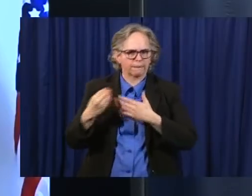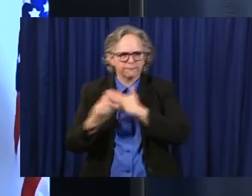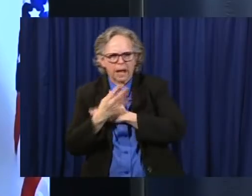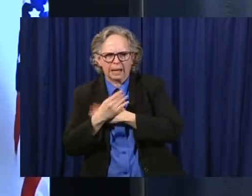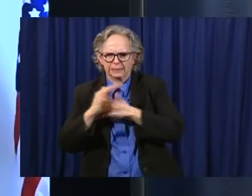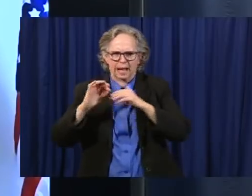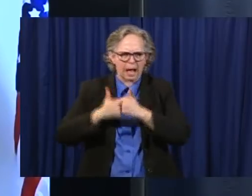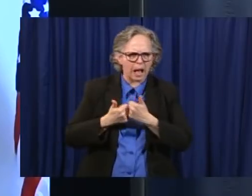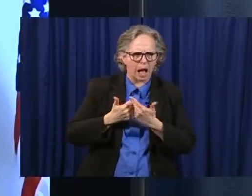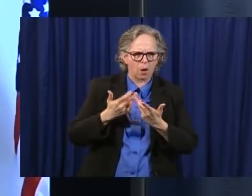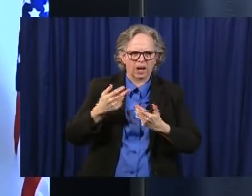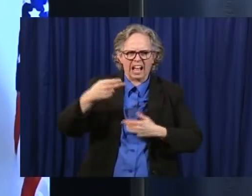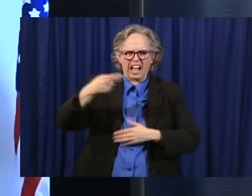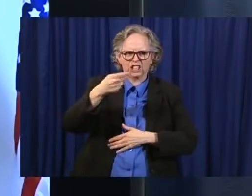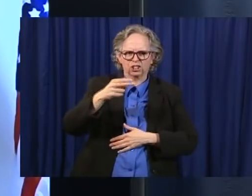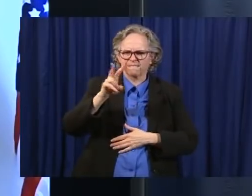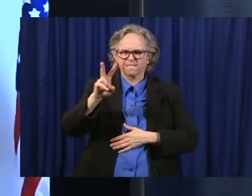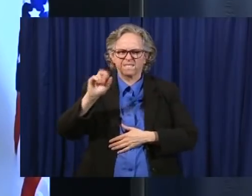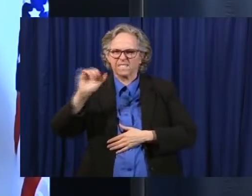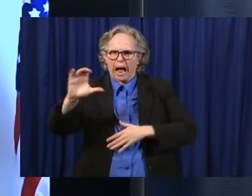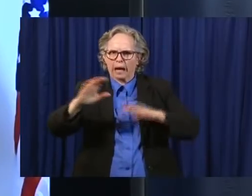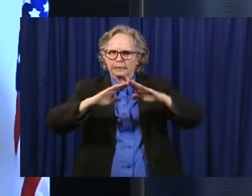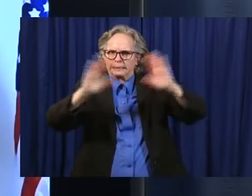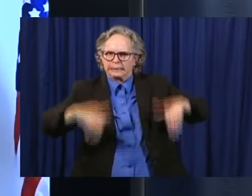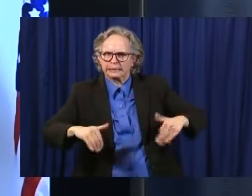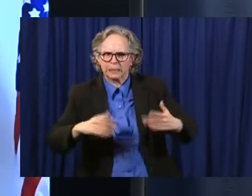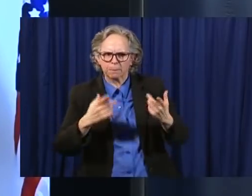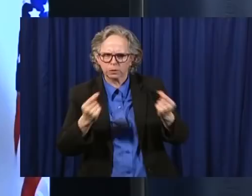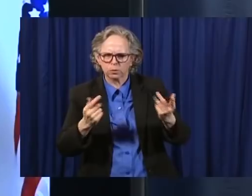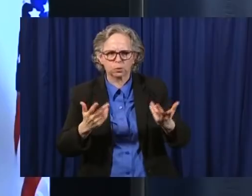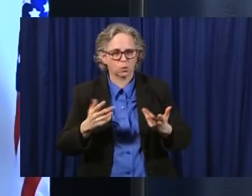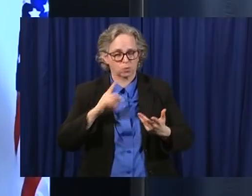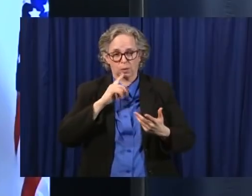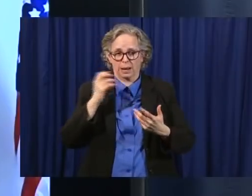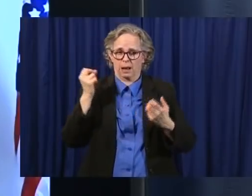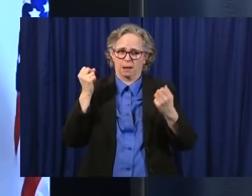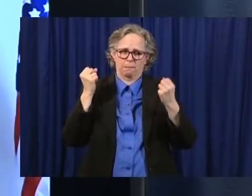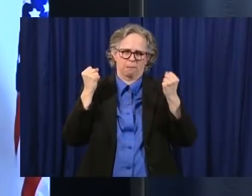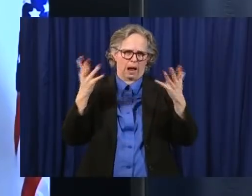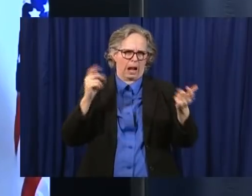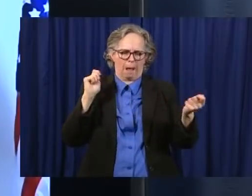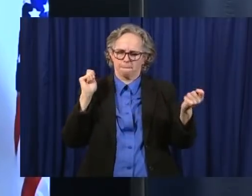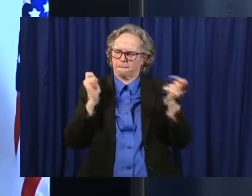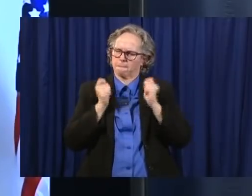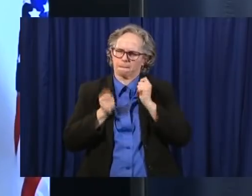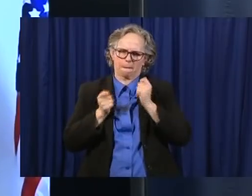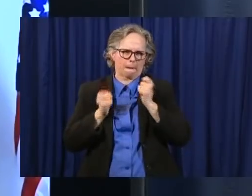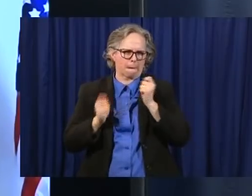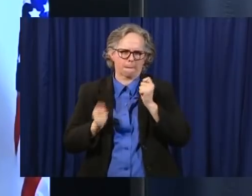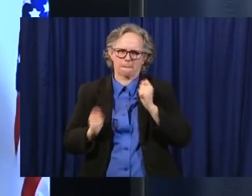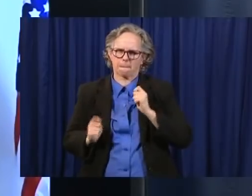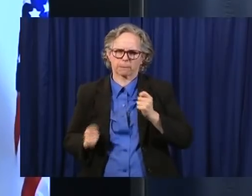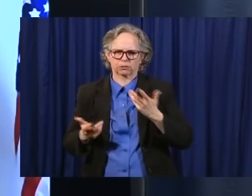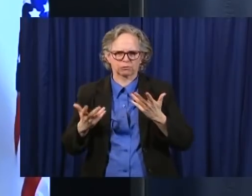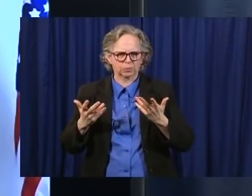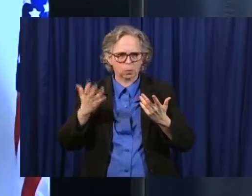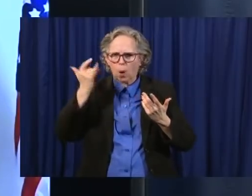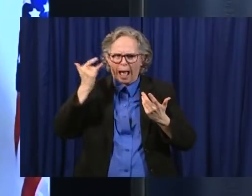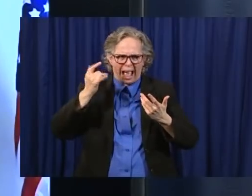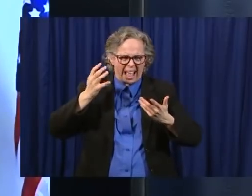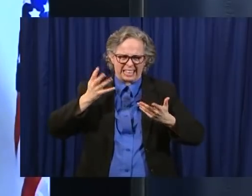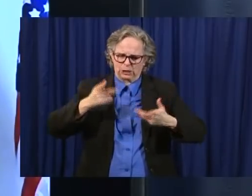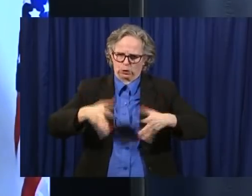There's literally no part of the prison system that hasn't been touched by what we're doing to try to deal with this pandemic.